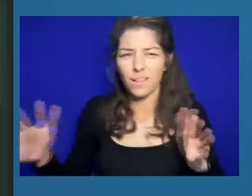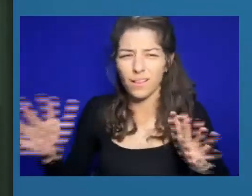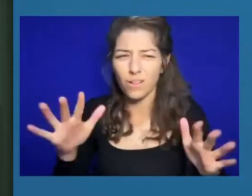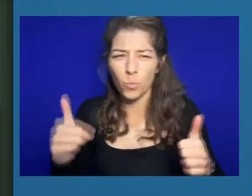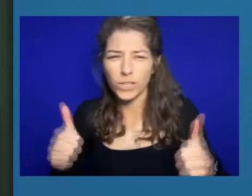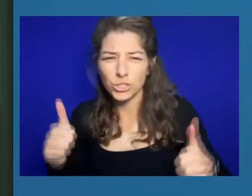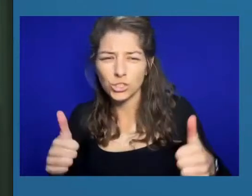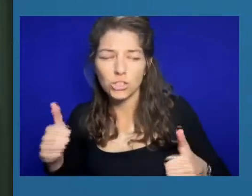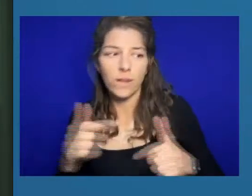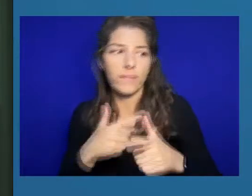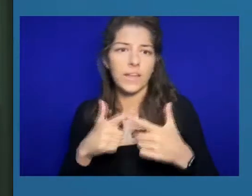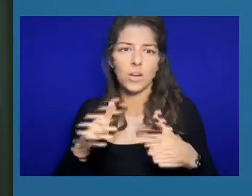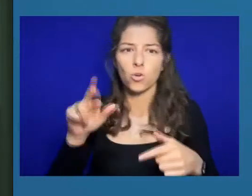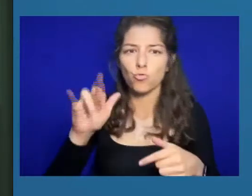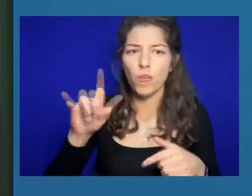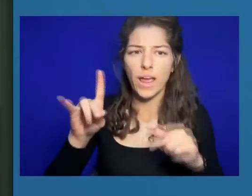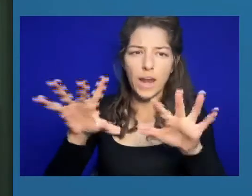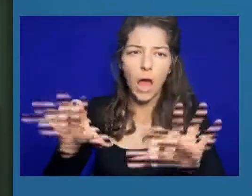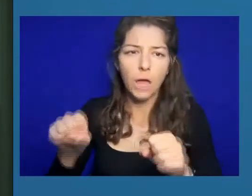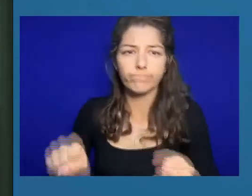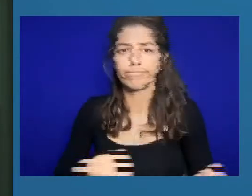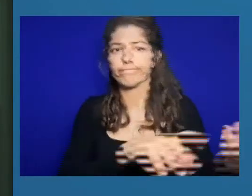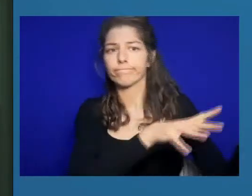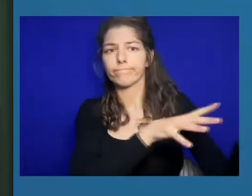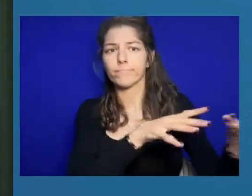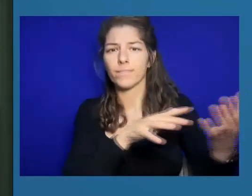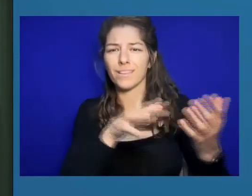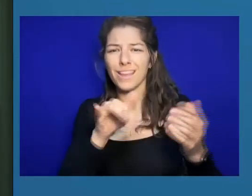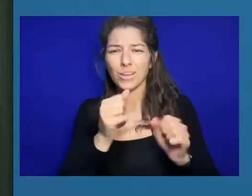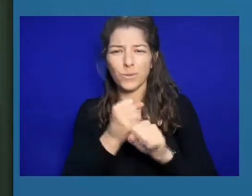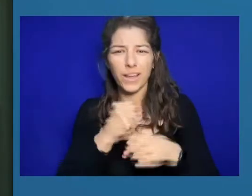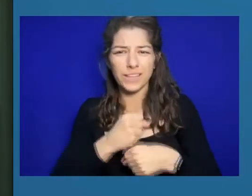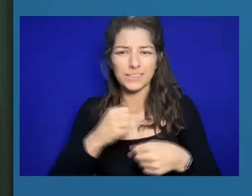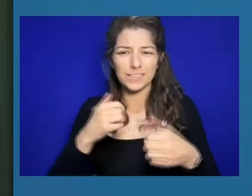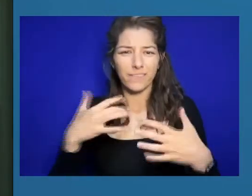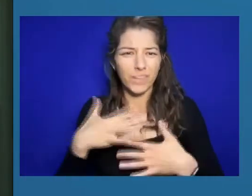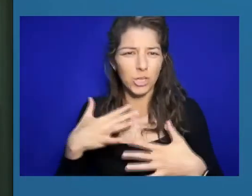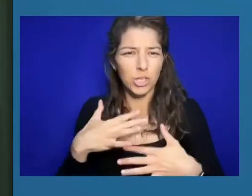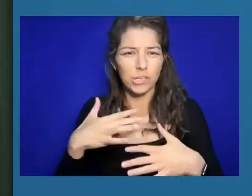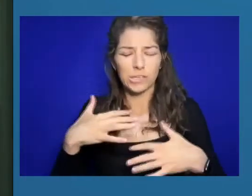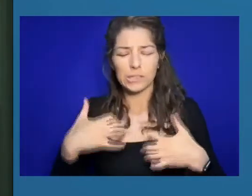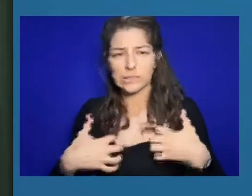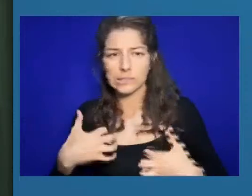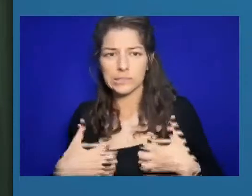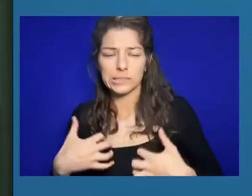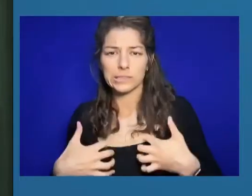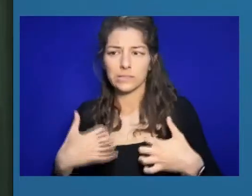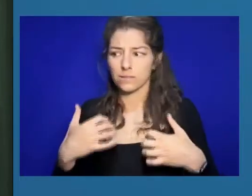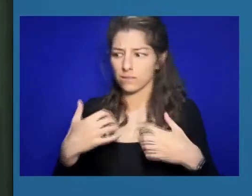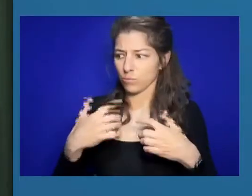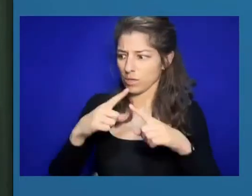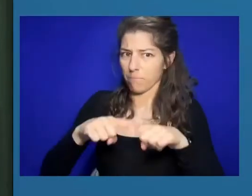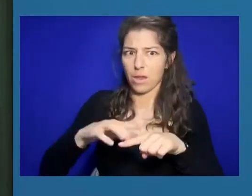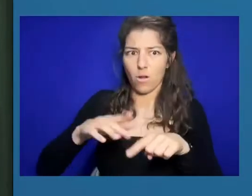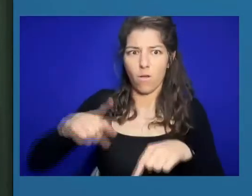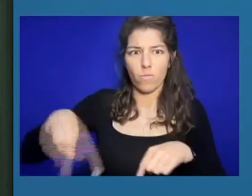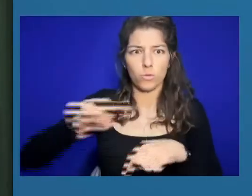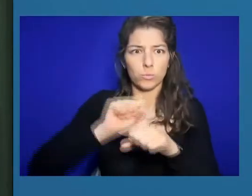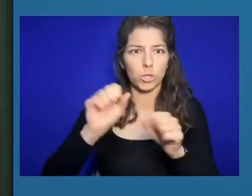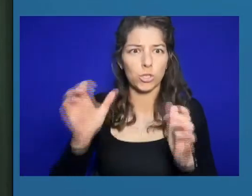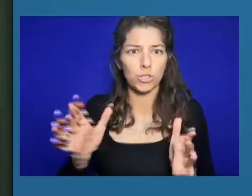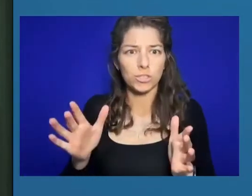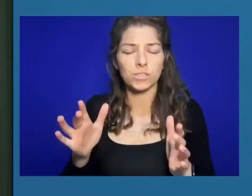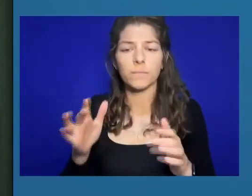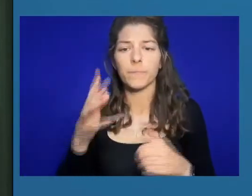and removals. This uncertainty creates fear and instability in the workforce we all depend on. Immigrant workers